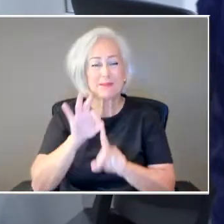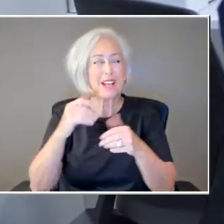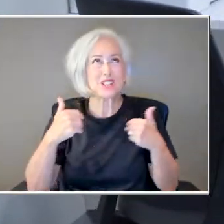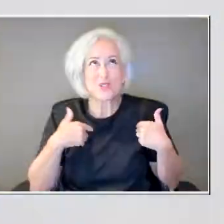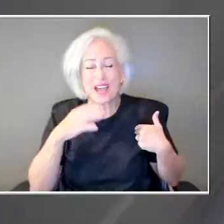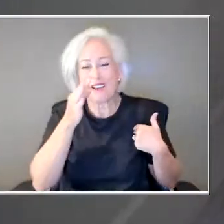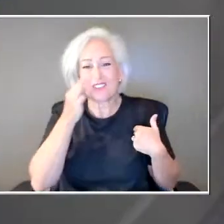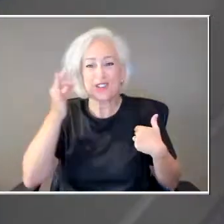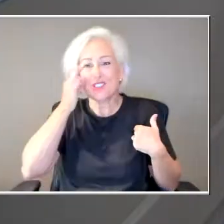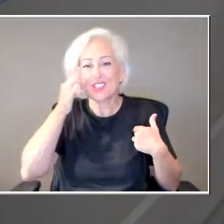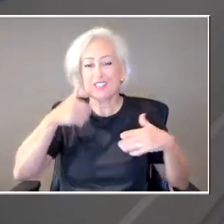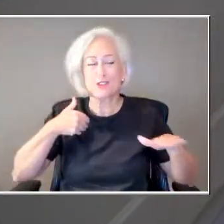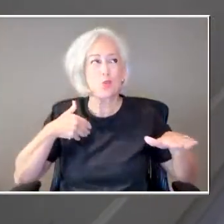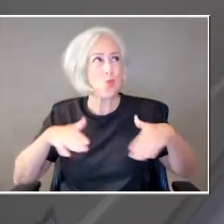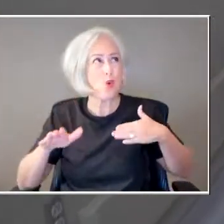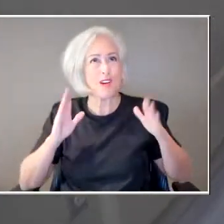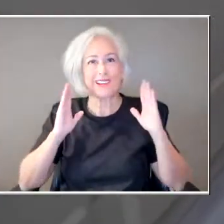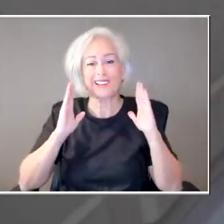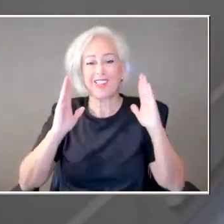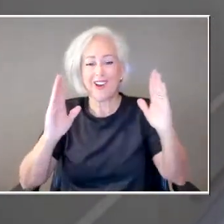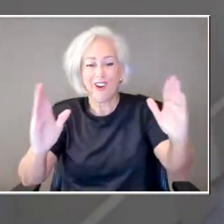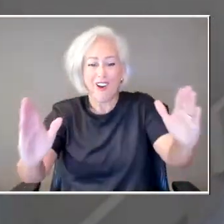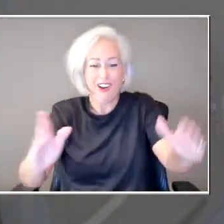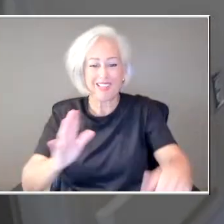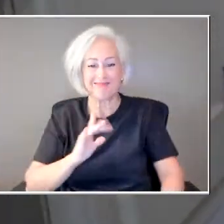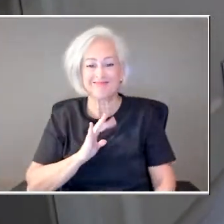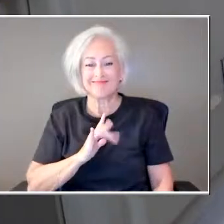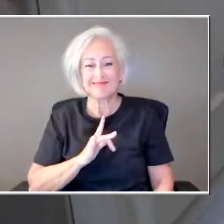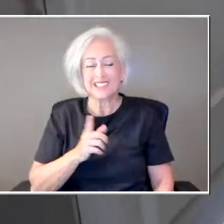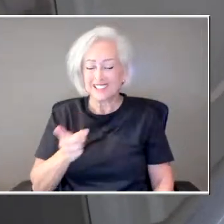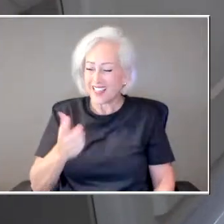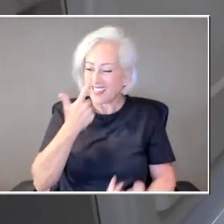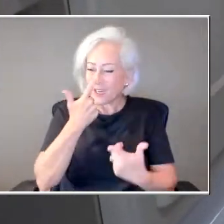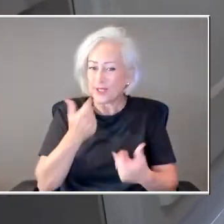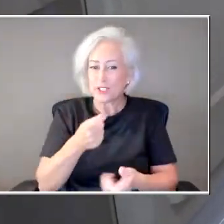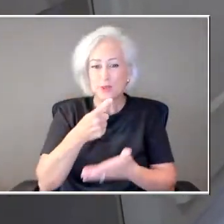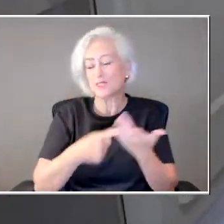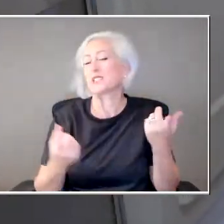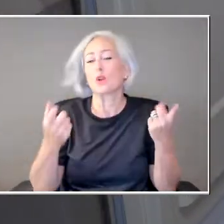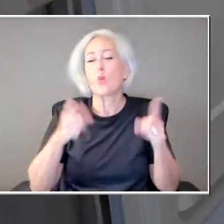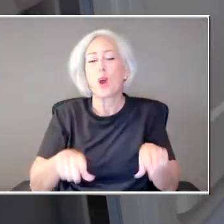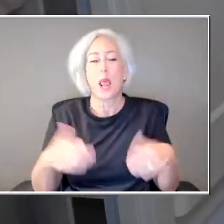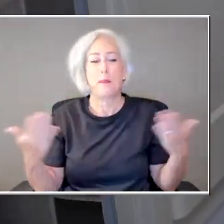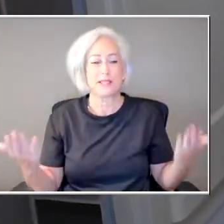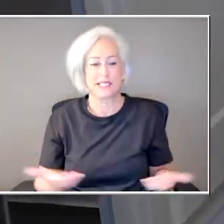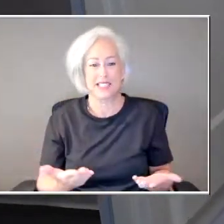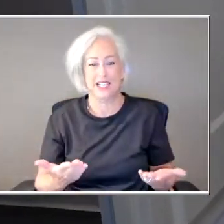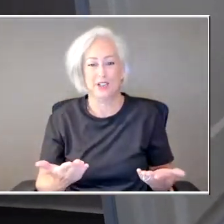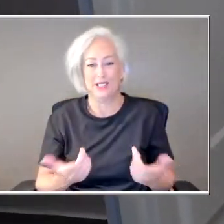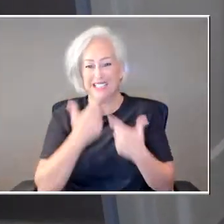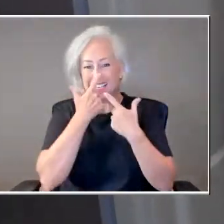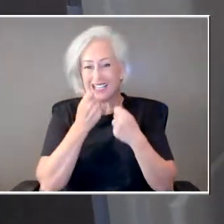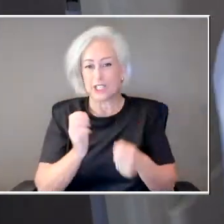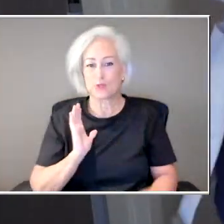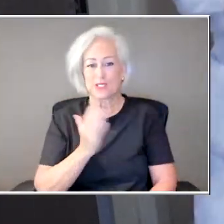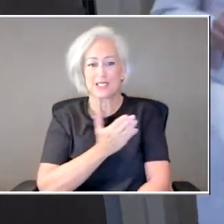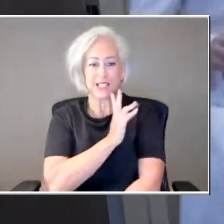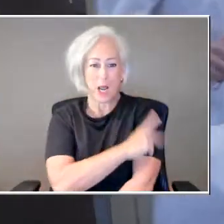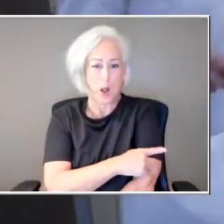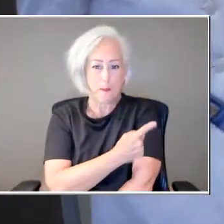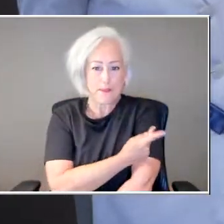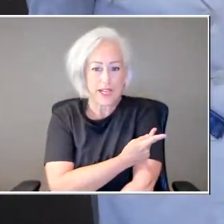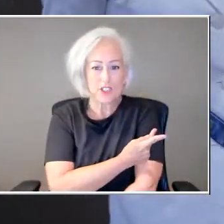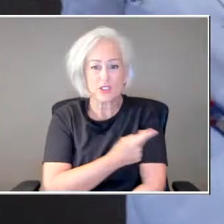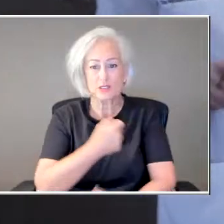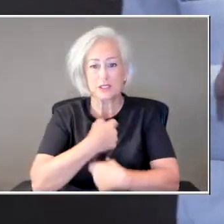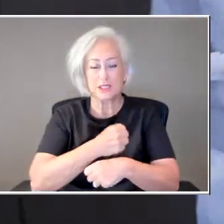my gosh, it was and so just fun. and really just taking an interest in what we do here. Yeah. Taking an interest in our patients and wanting to make their